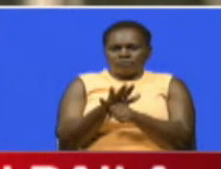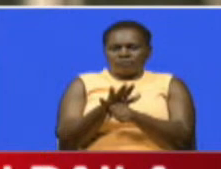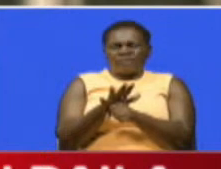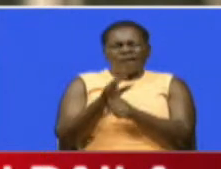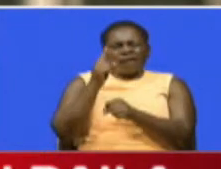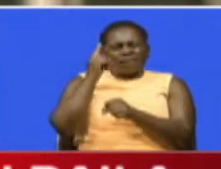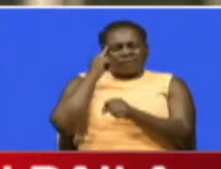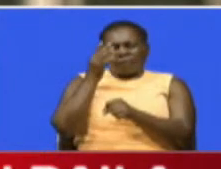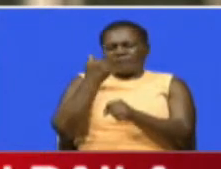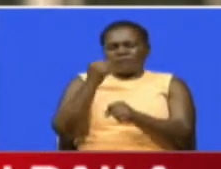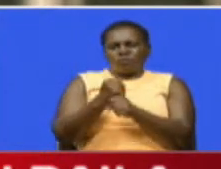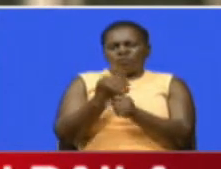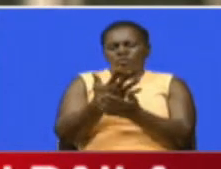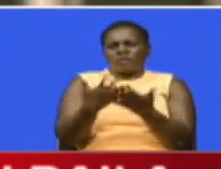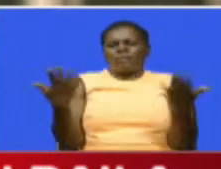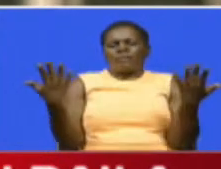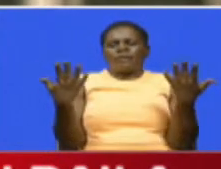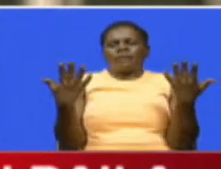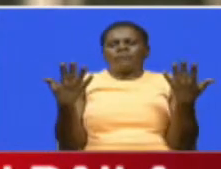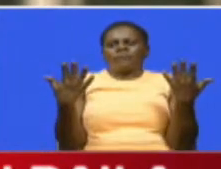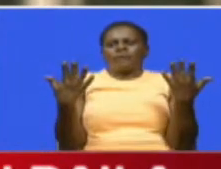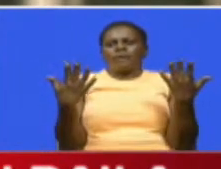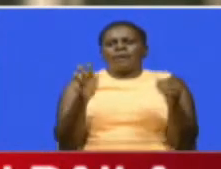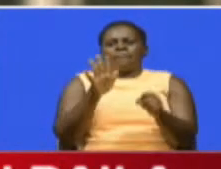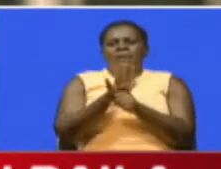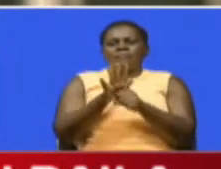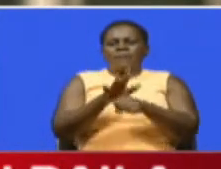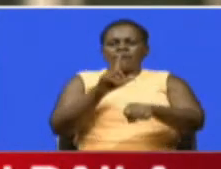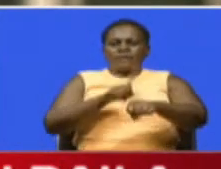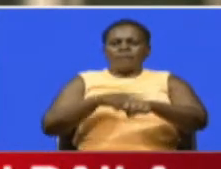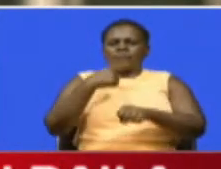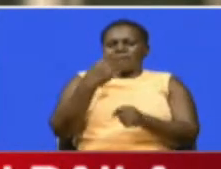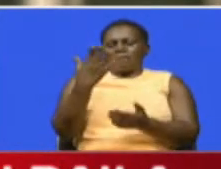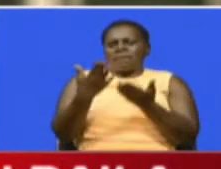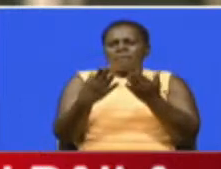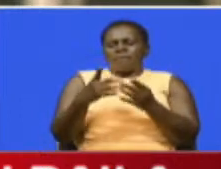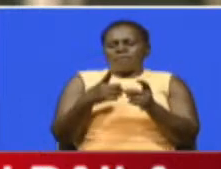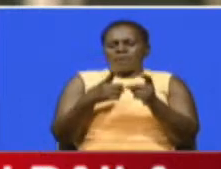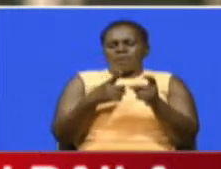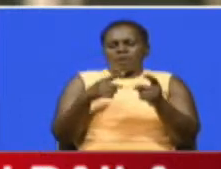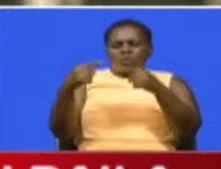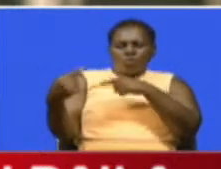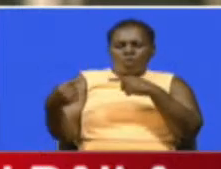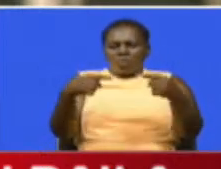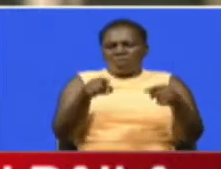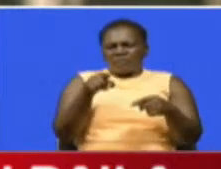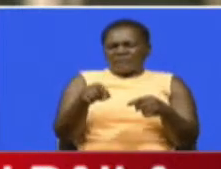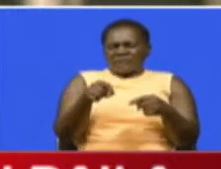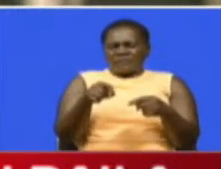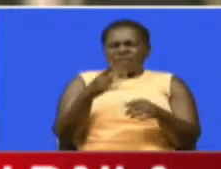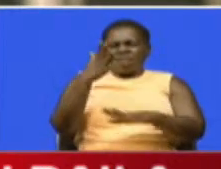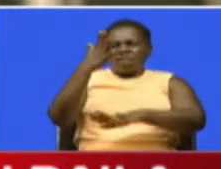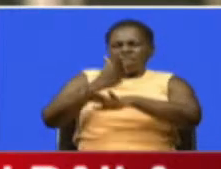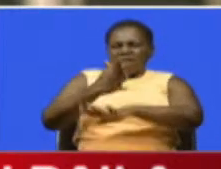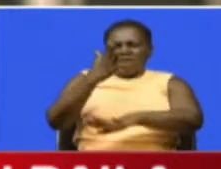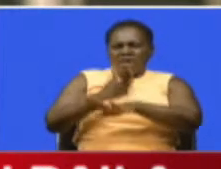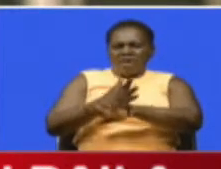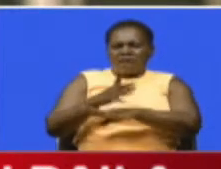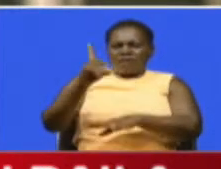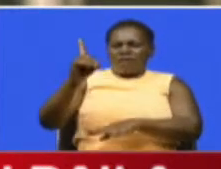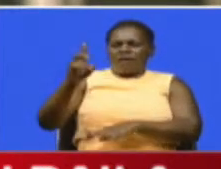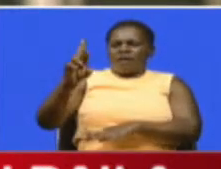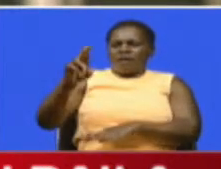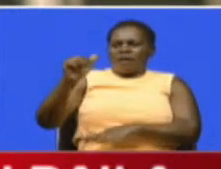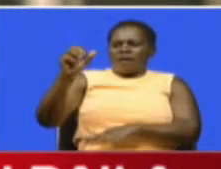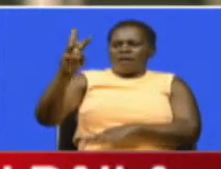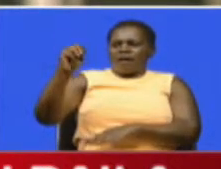So I think right. We need to do a something. A lot of hula-baloo, and many times I've said that perhaps the war on graft has looked cosmetic because of the drama they involved